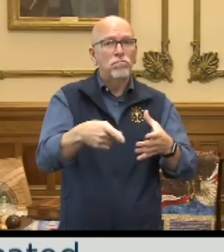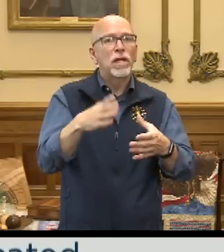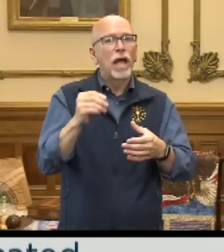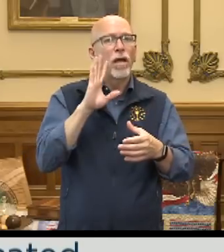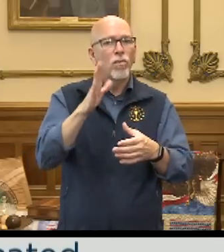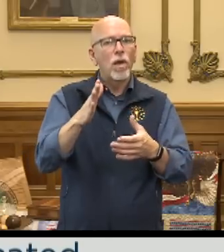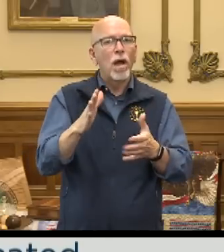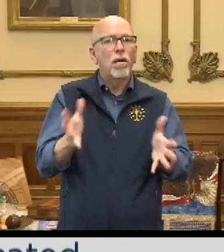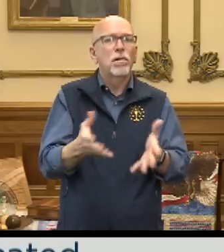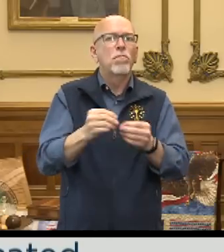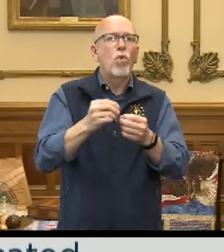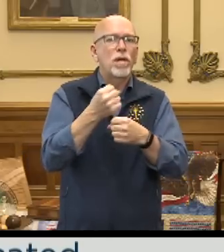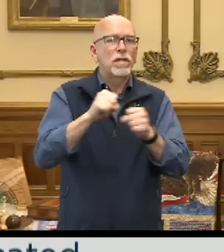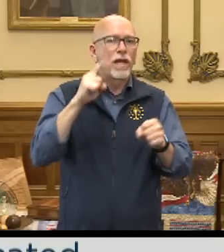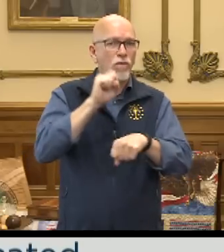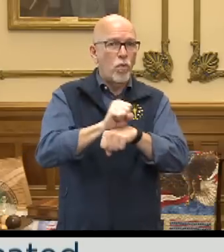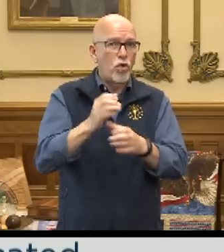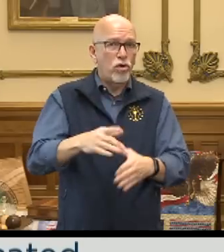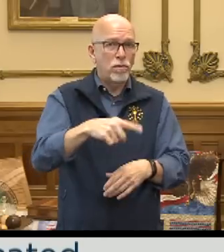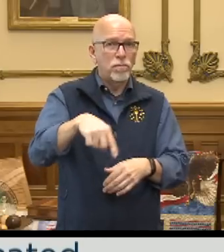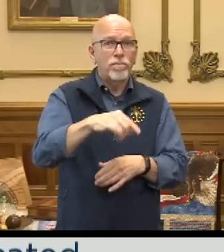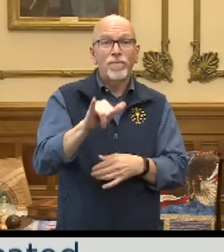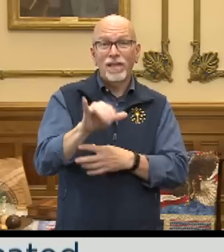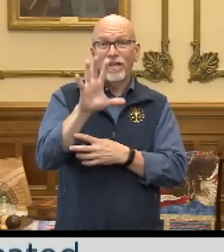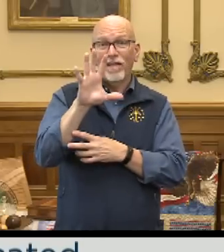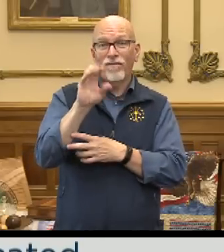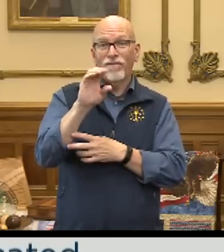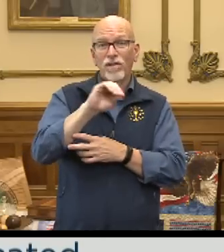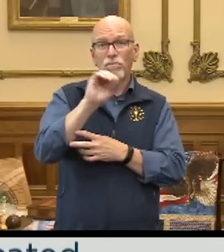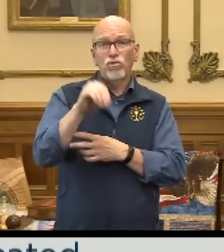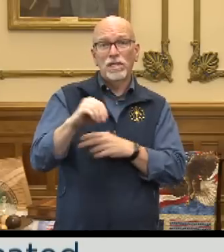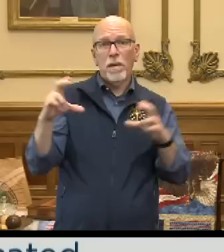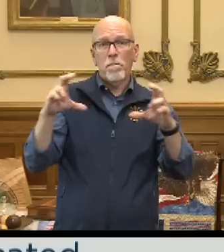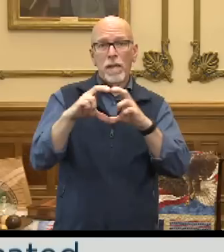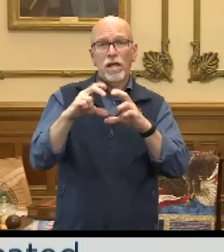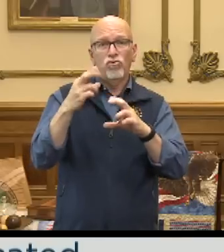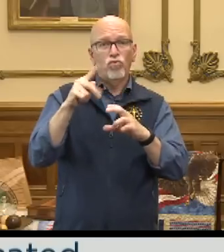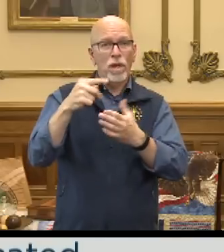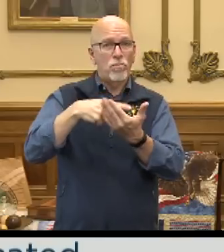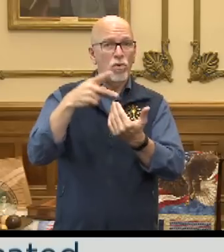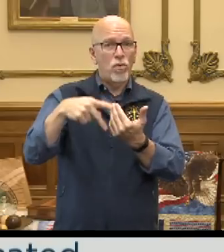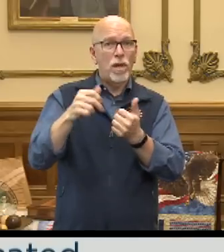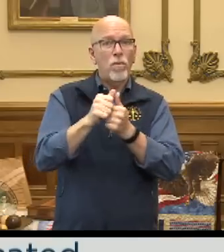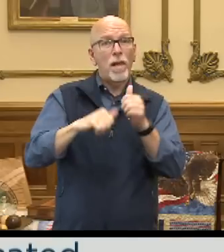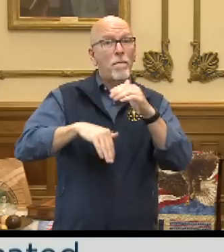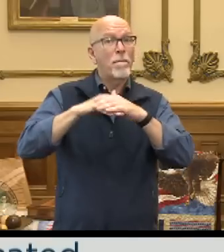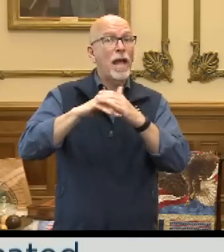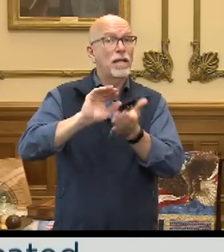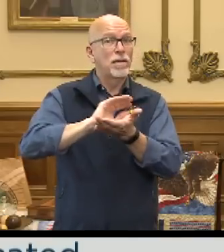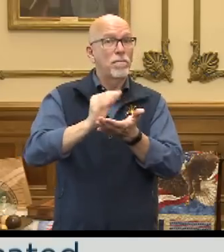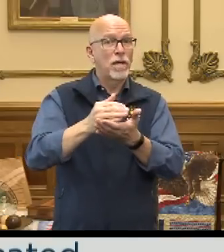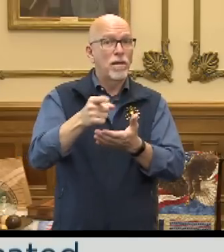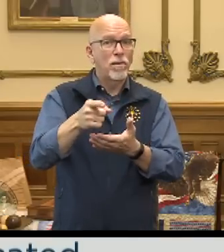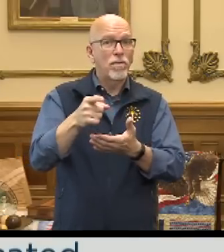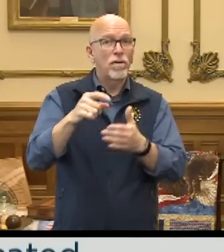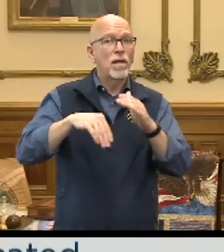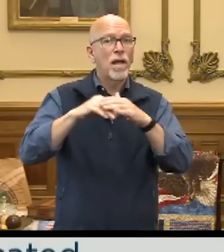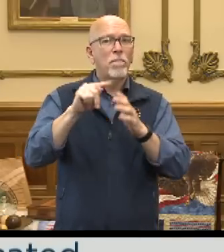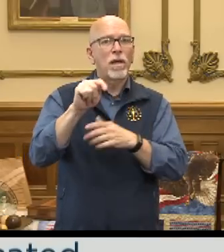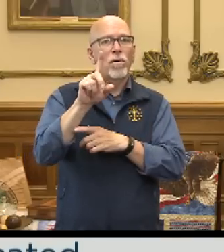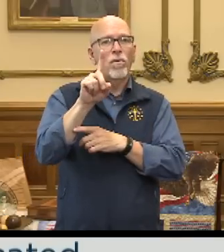worker safety. This is a 50% matching grant program with the maximum amount capped at